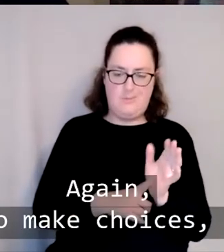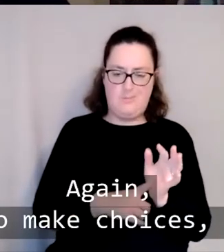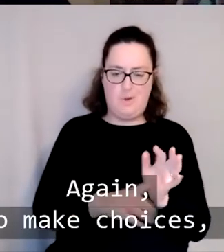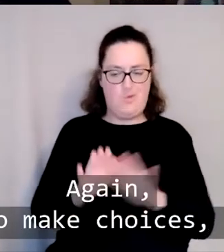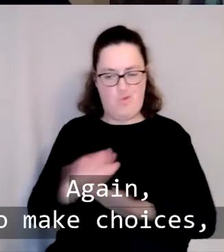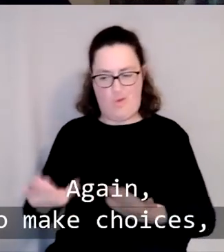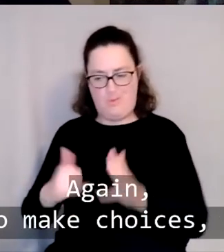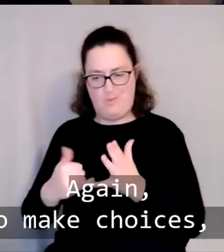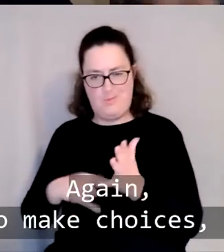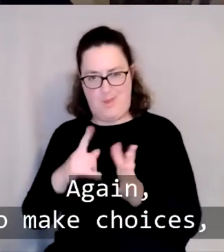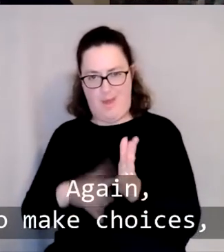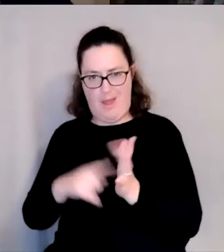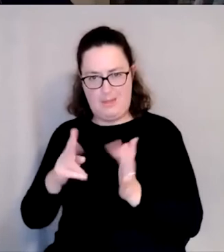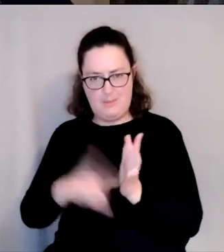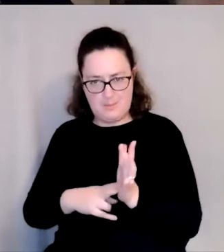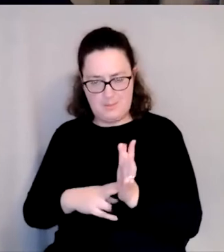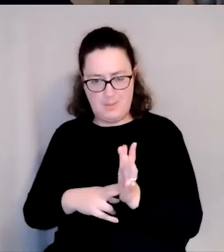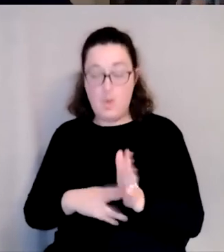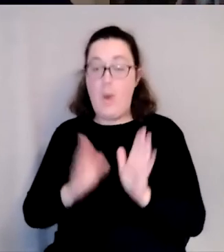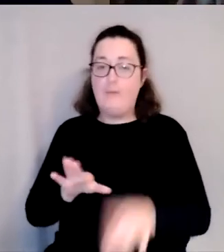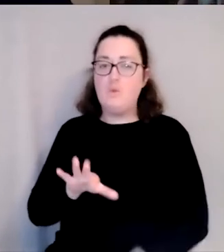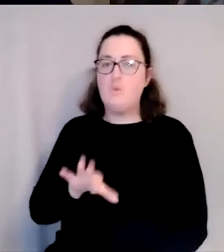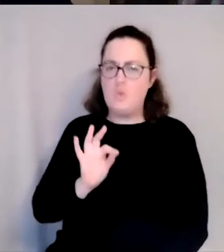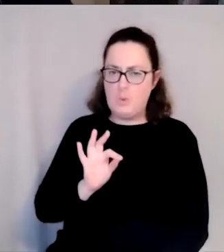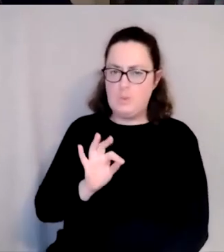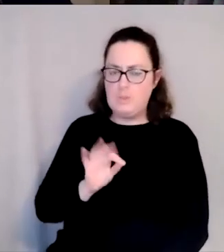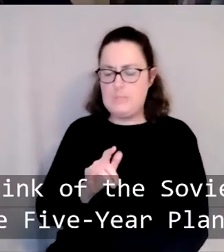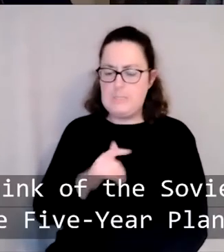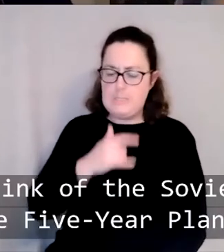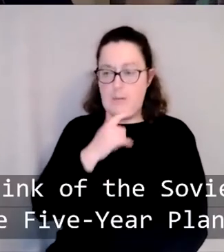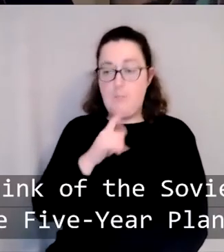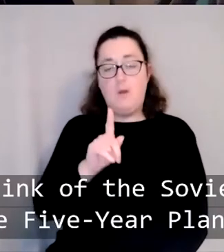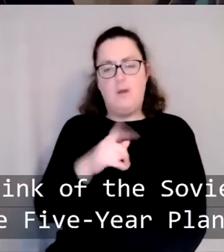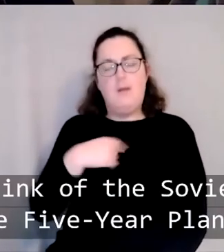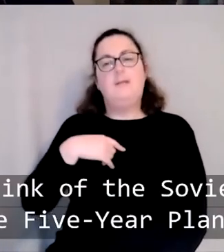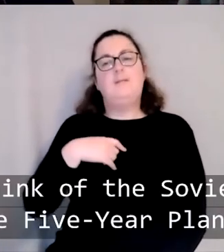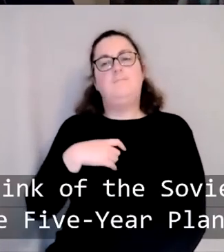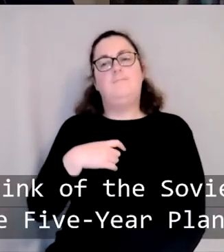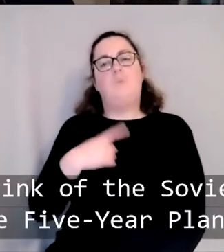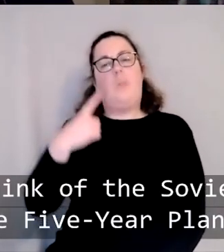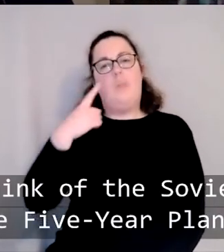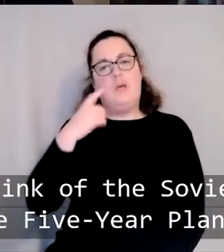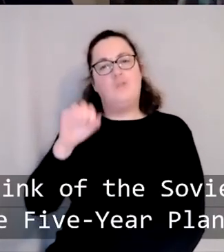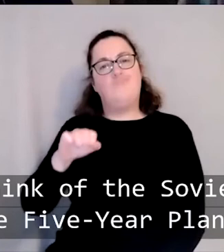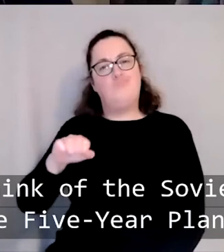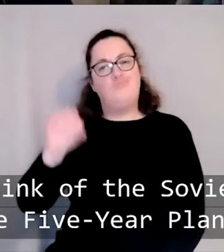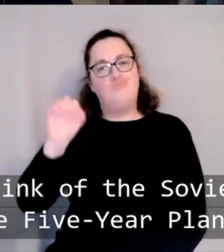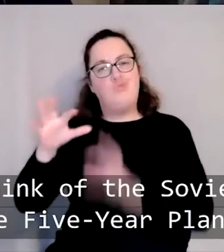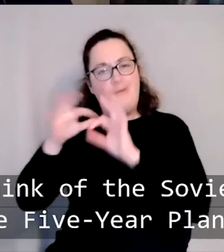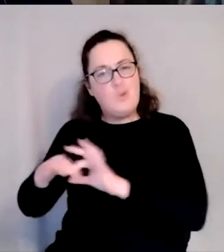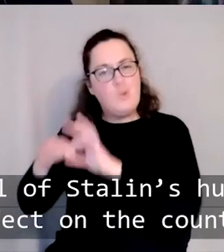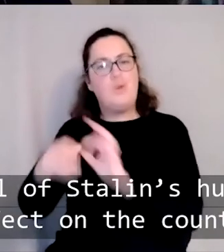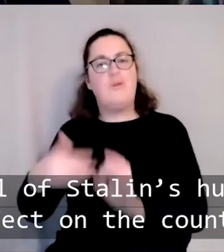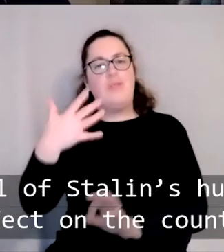had to make choices, etc. I tend to think that, you know, if you think of the Soviet Union, the